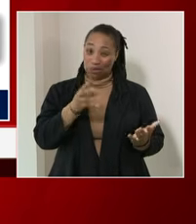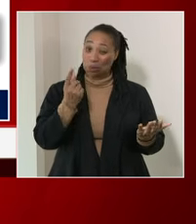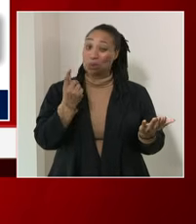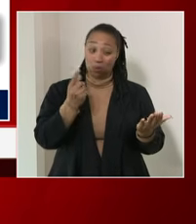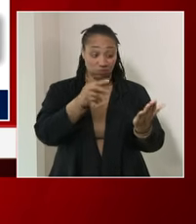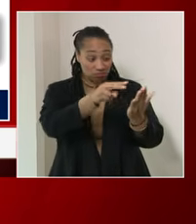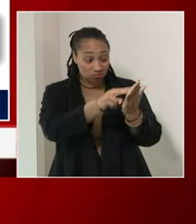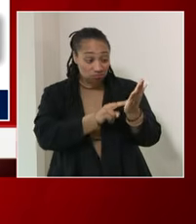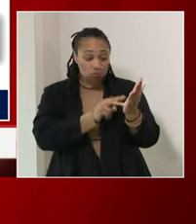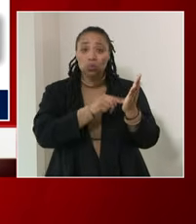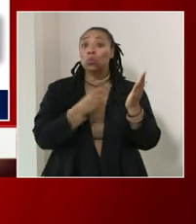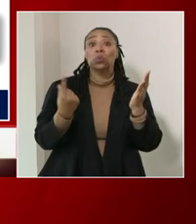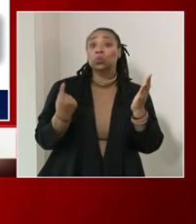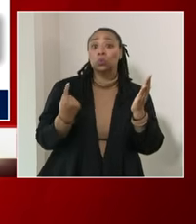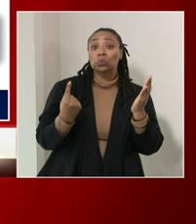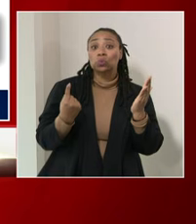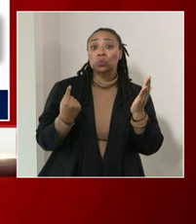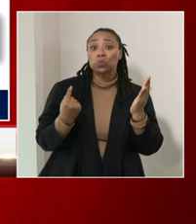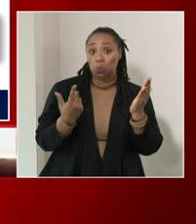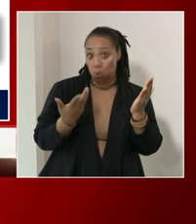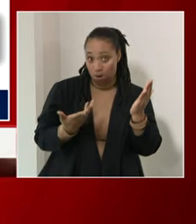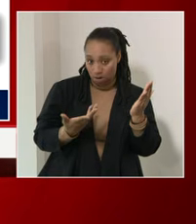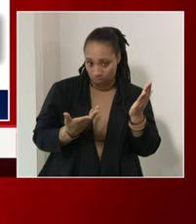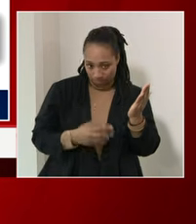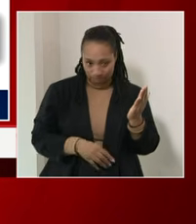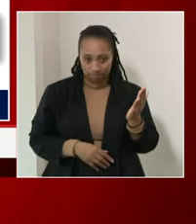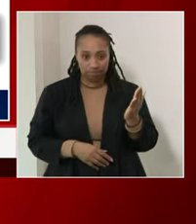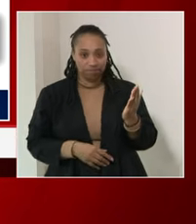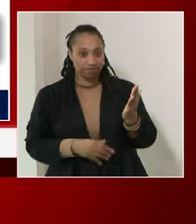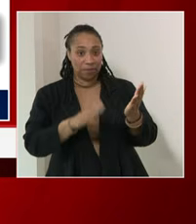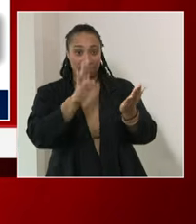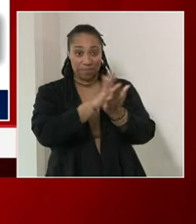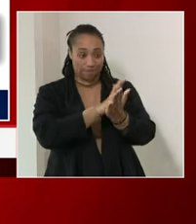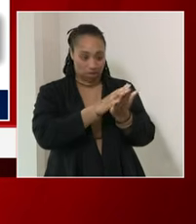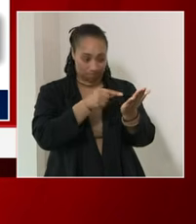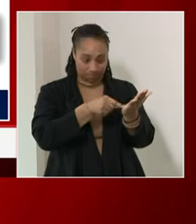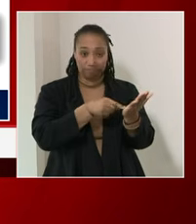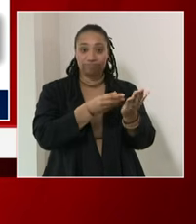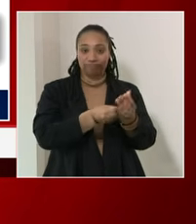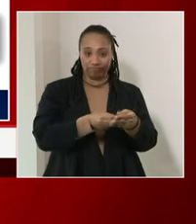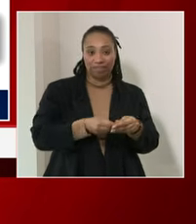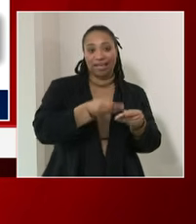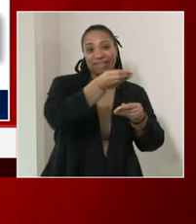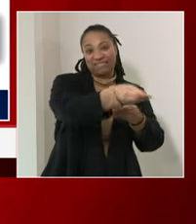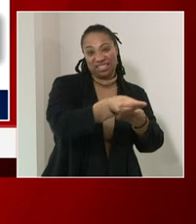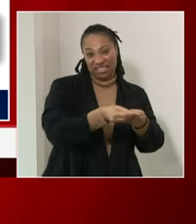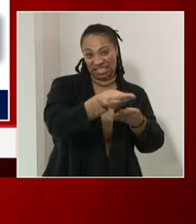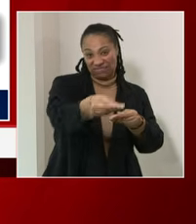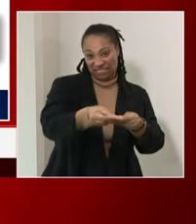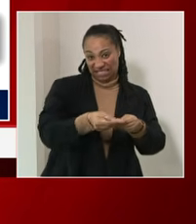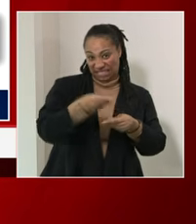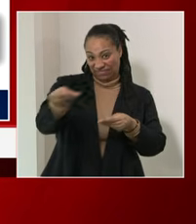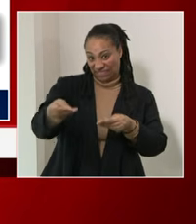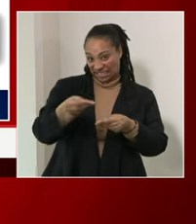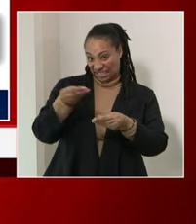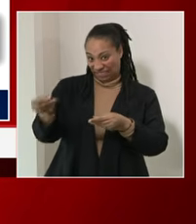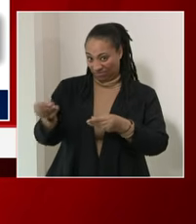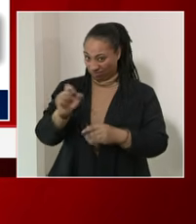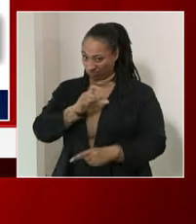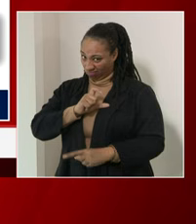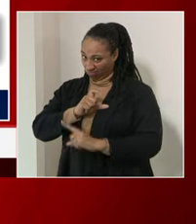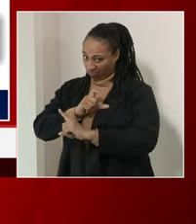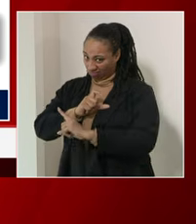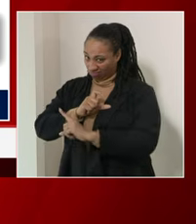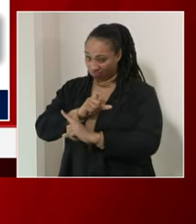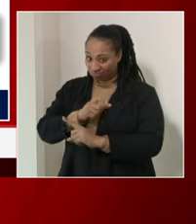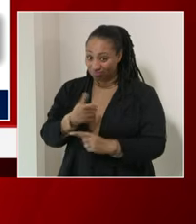an opportunity to get at it, if your sidewalk hasn't been cleared, we will then move either to warnings or NOIs depending